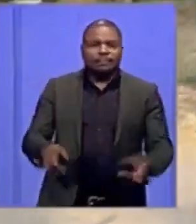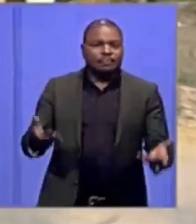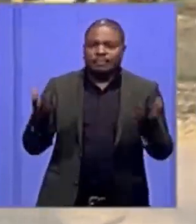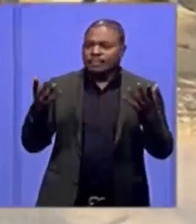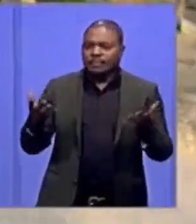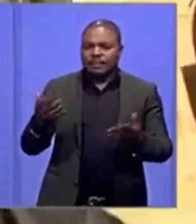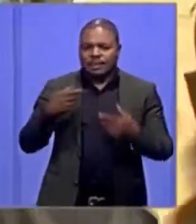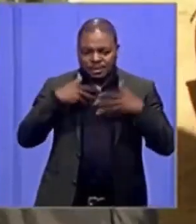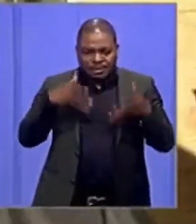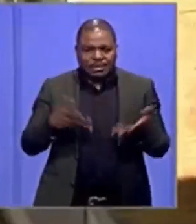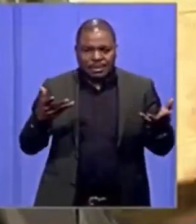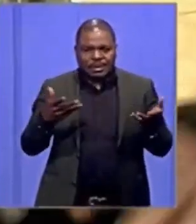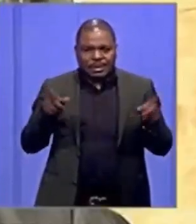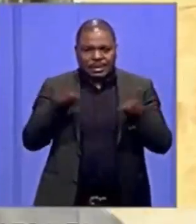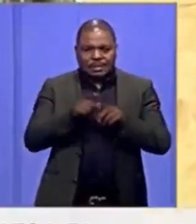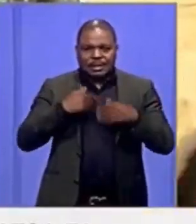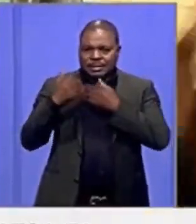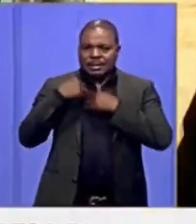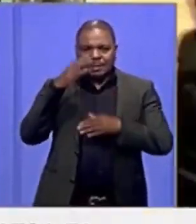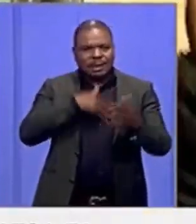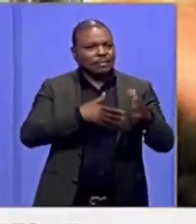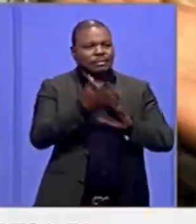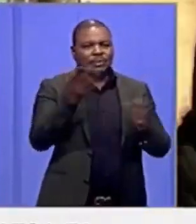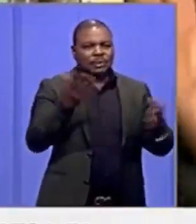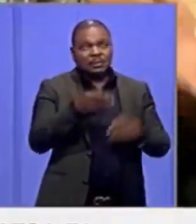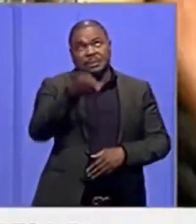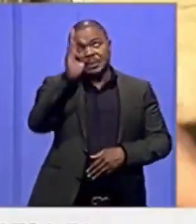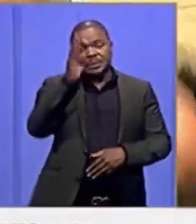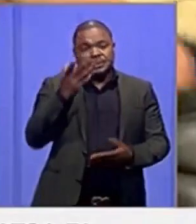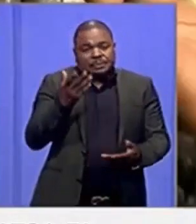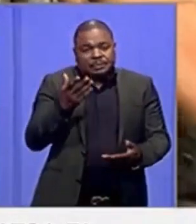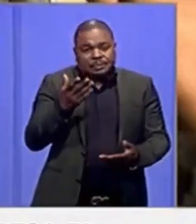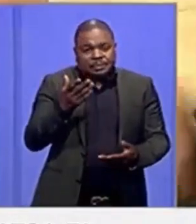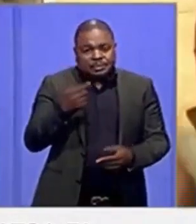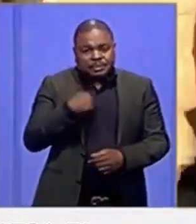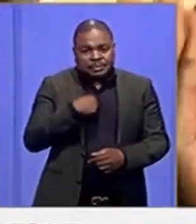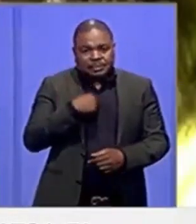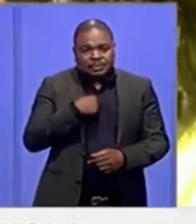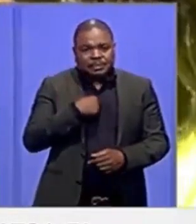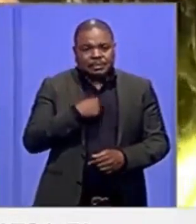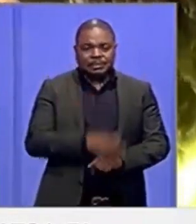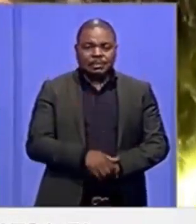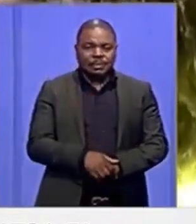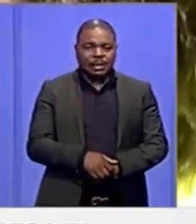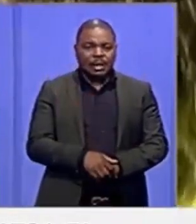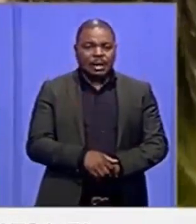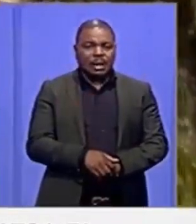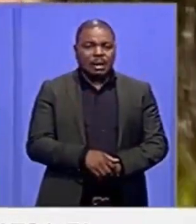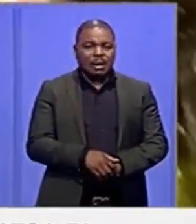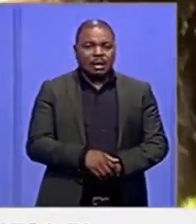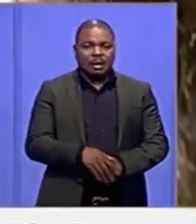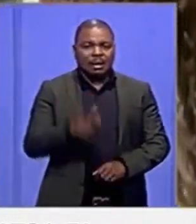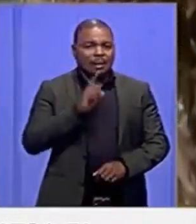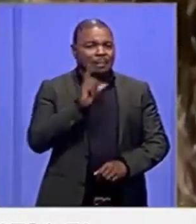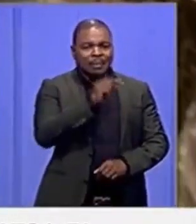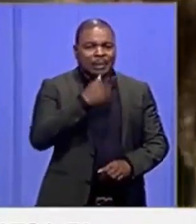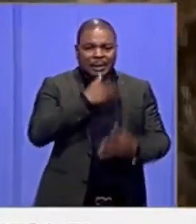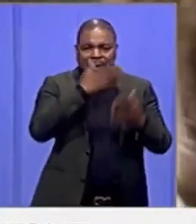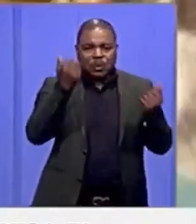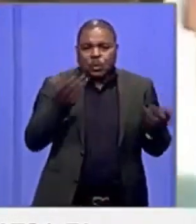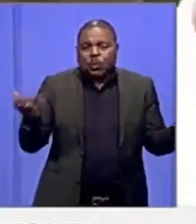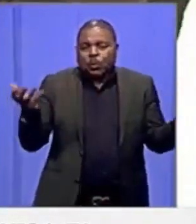here also, I'm not safe. The way I can go is only God the one can help me for that. It's just running small. I don't know